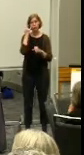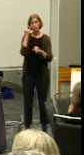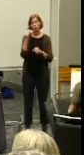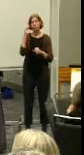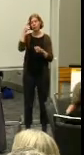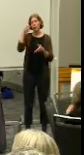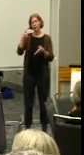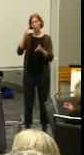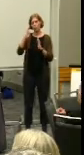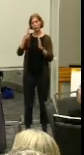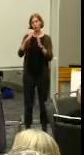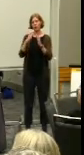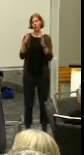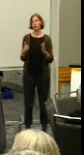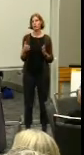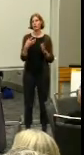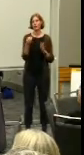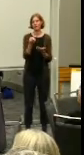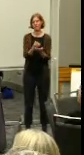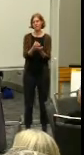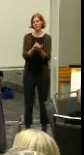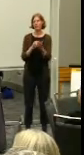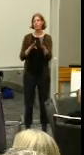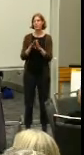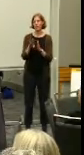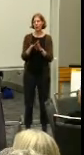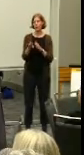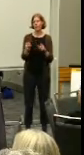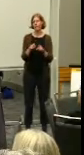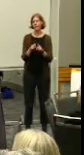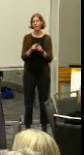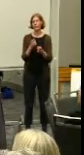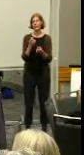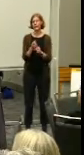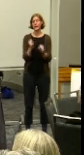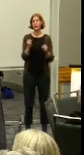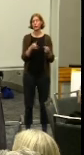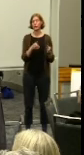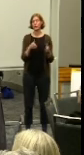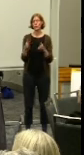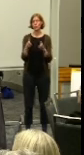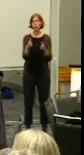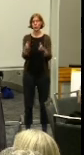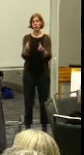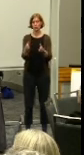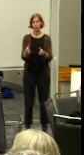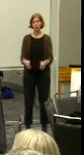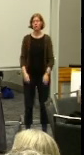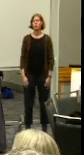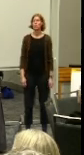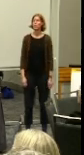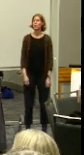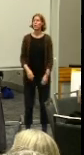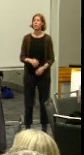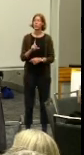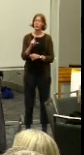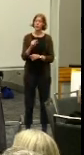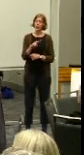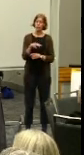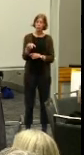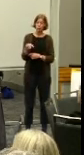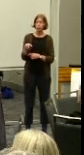development and safe streets. So we came out of that back end of COVID, so sort of about 22, 23, and started really thinking